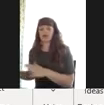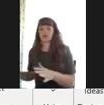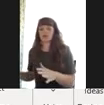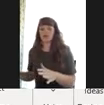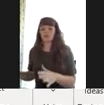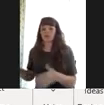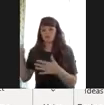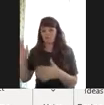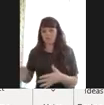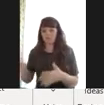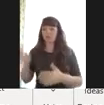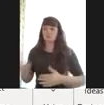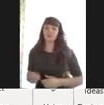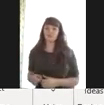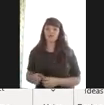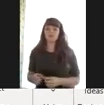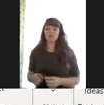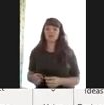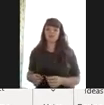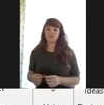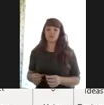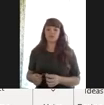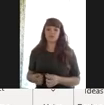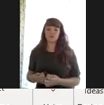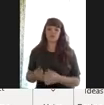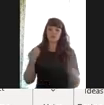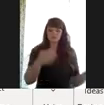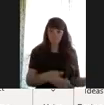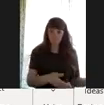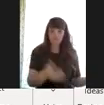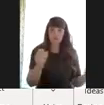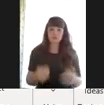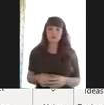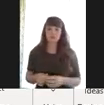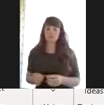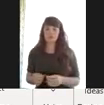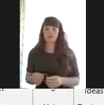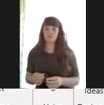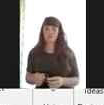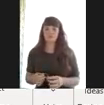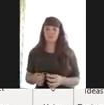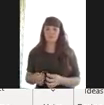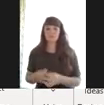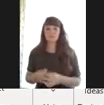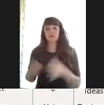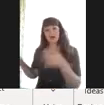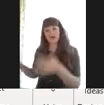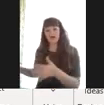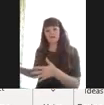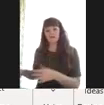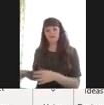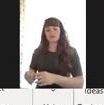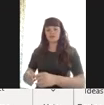at the right time would be when he died on the cross. Right. So when he was crucified. Okay, I'll go ahead and mention